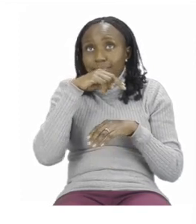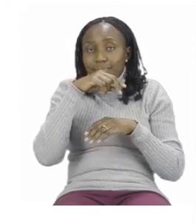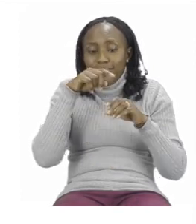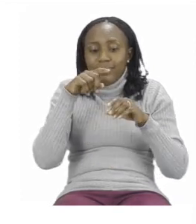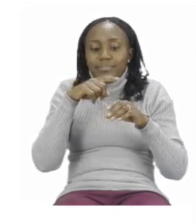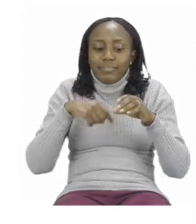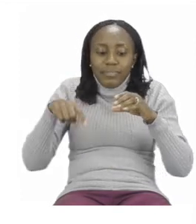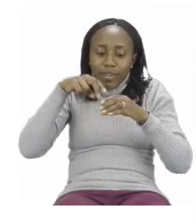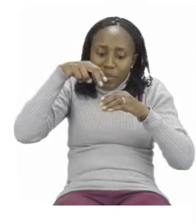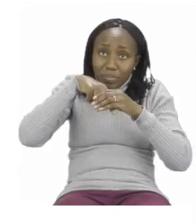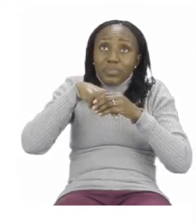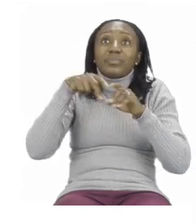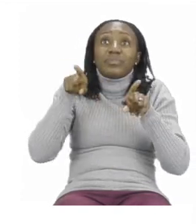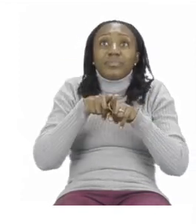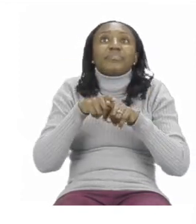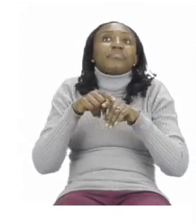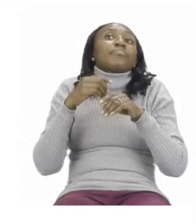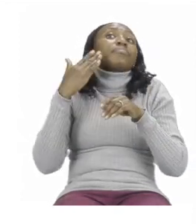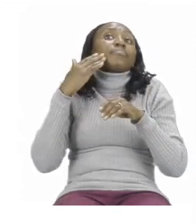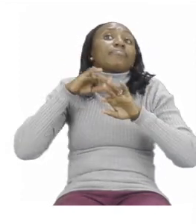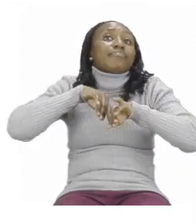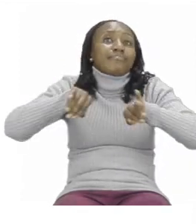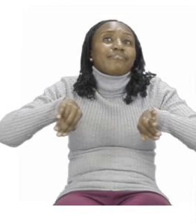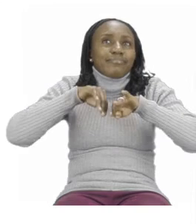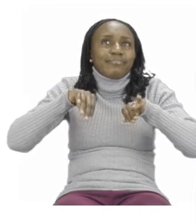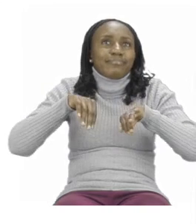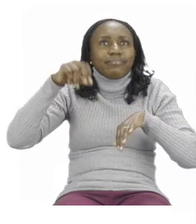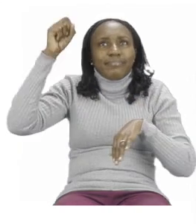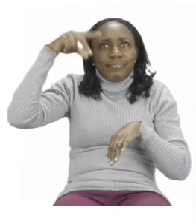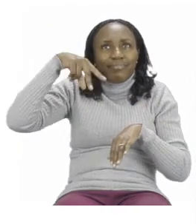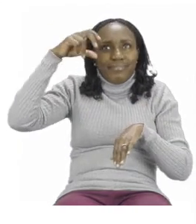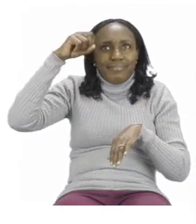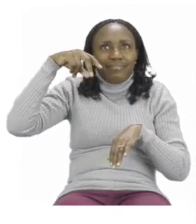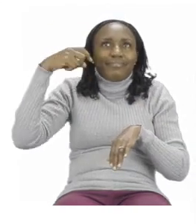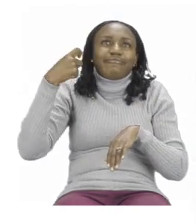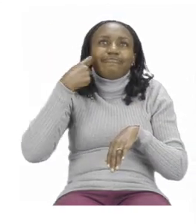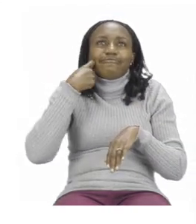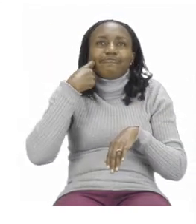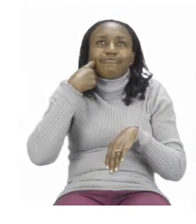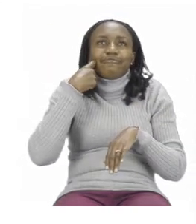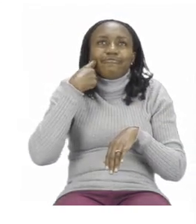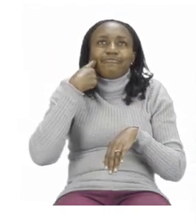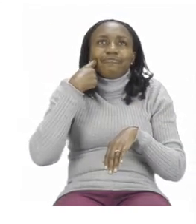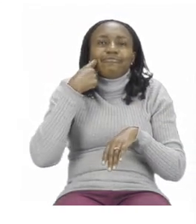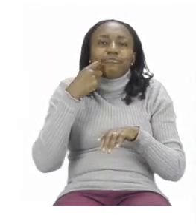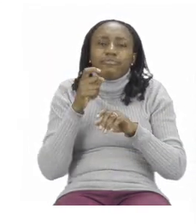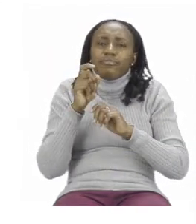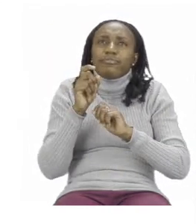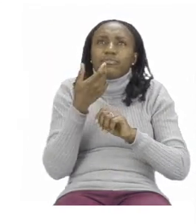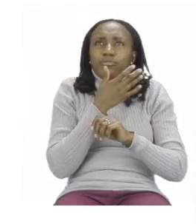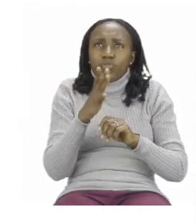float. Then we have a starfish. Then we have an anchor.